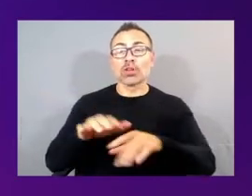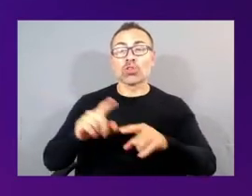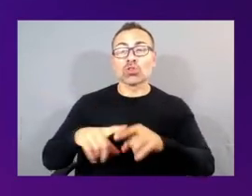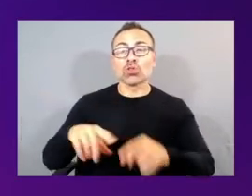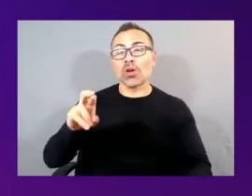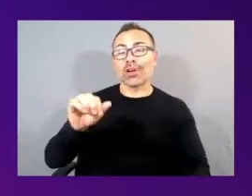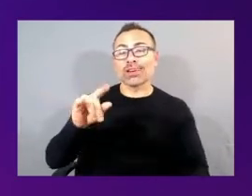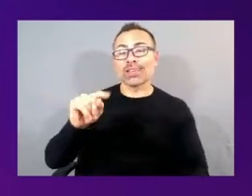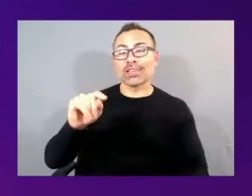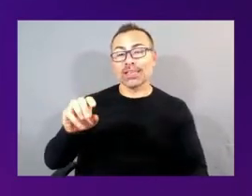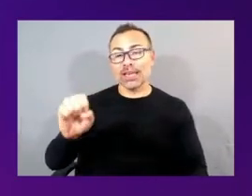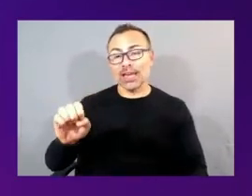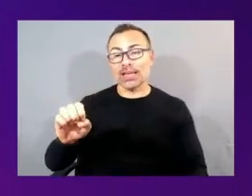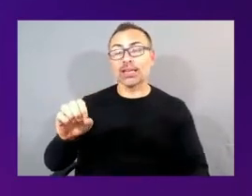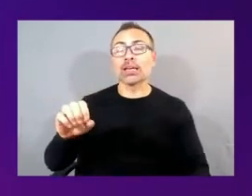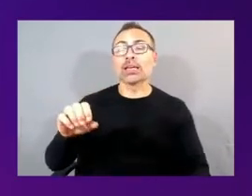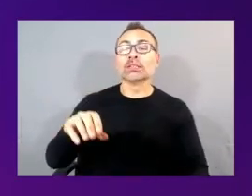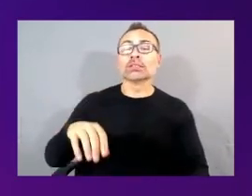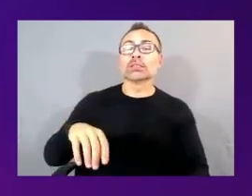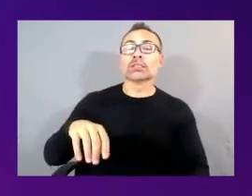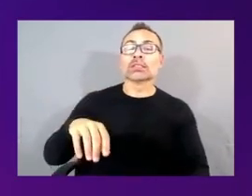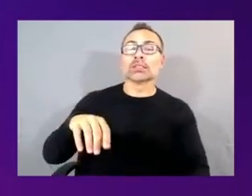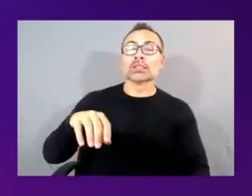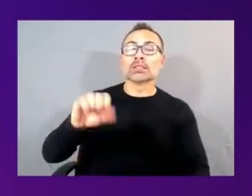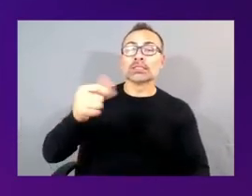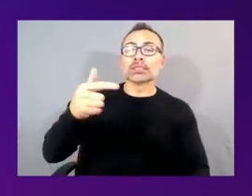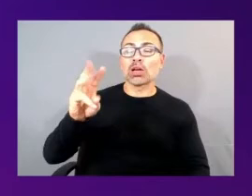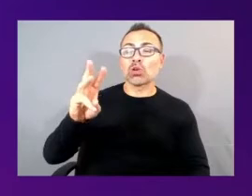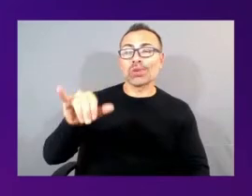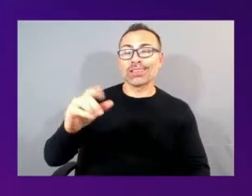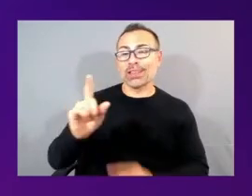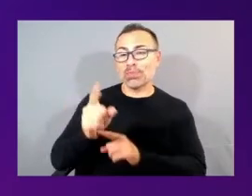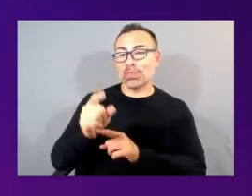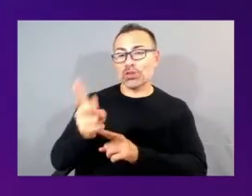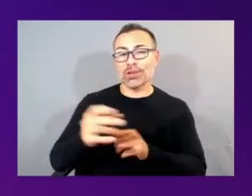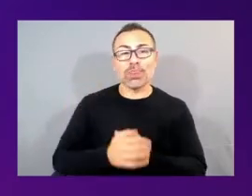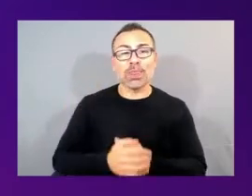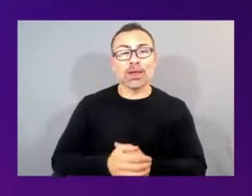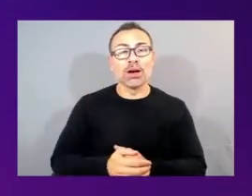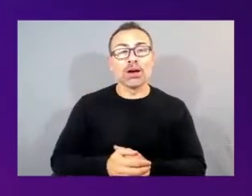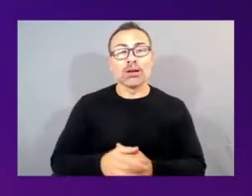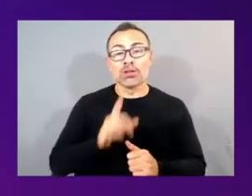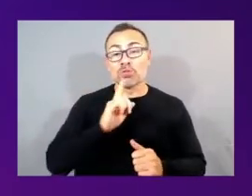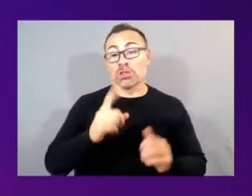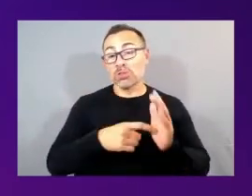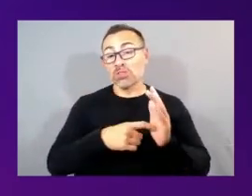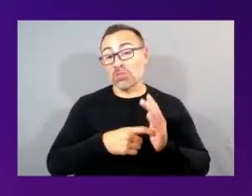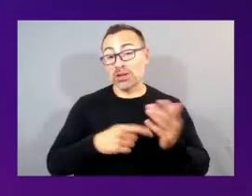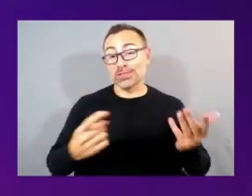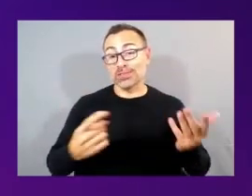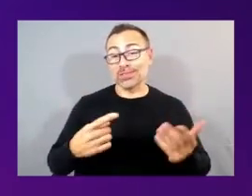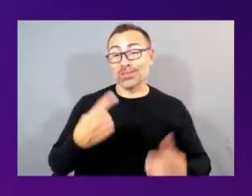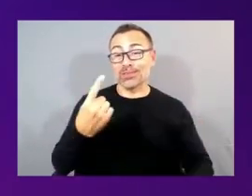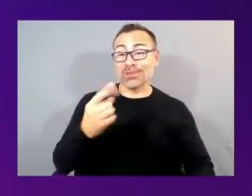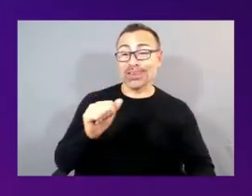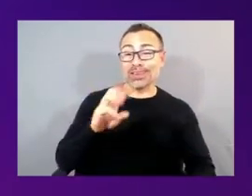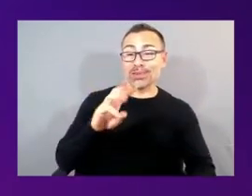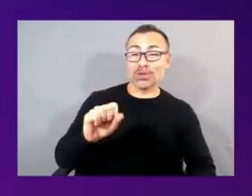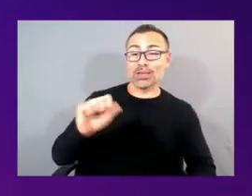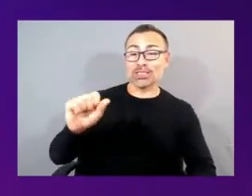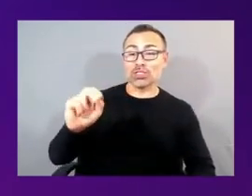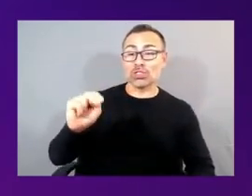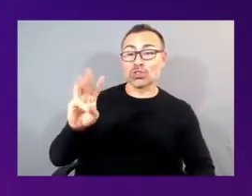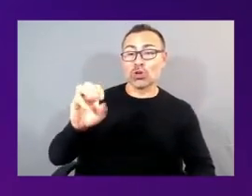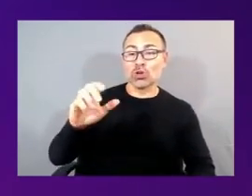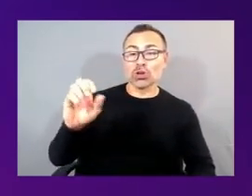minutes. So all we need is, well, an AWS Snowcone. We need an IO-Link master, which is